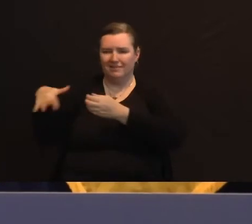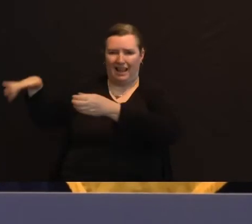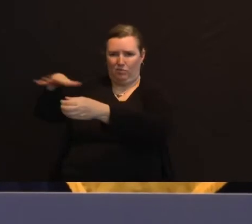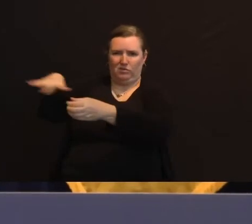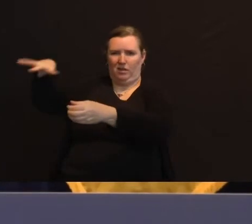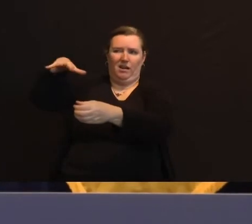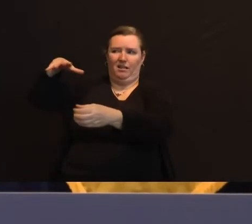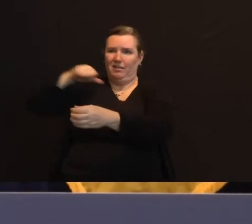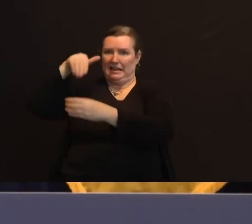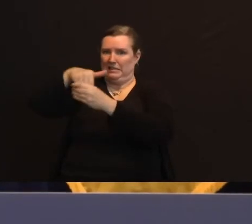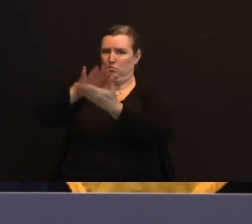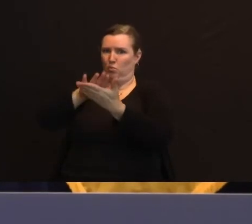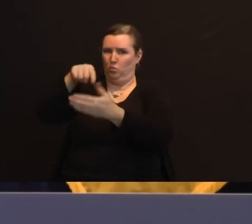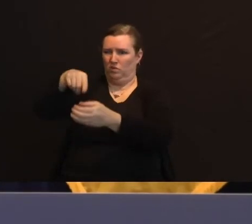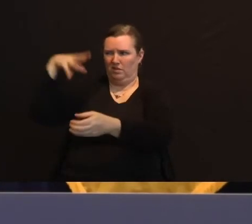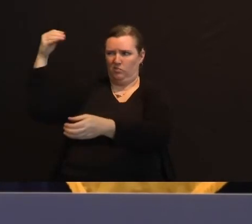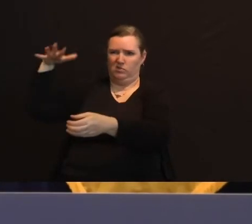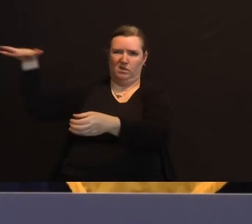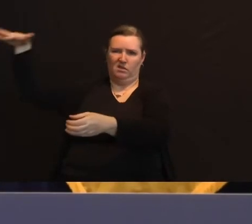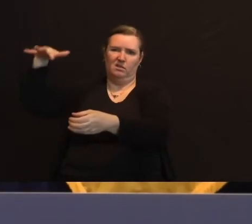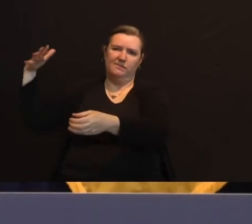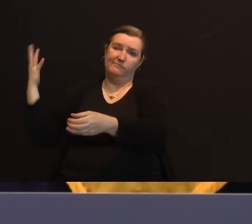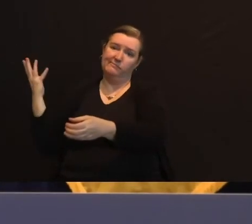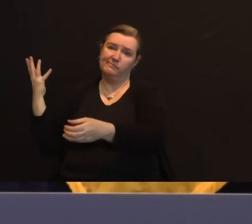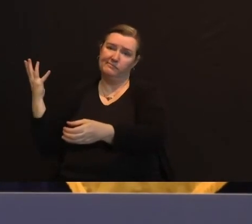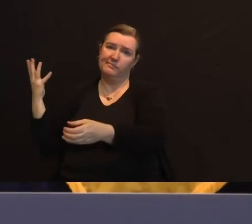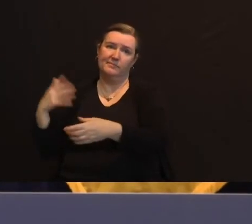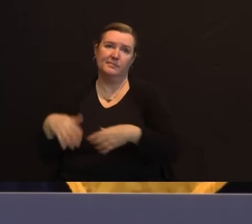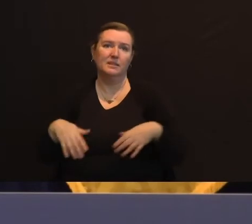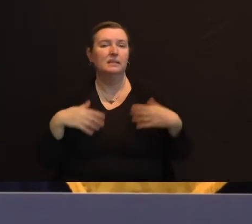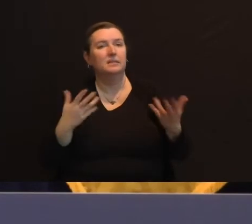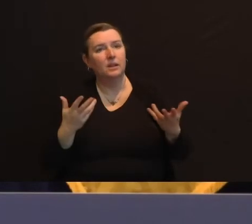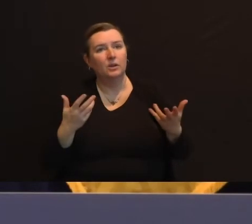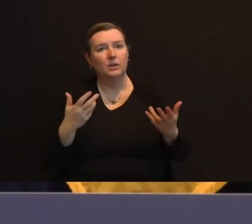second. Is it possible you've got asymptomatic kids